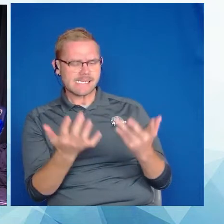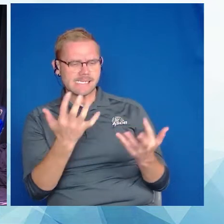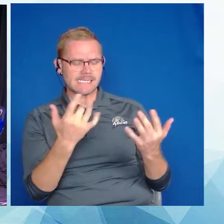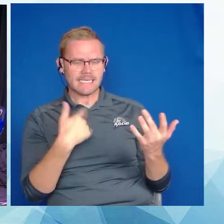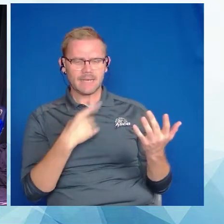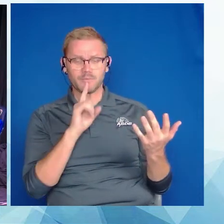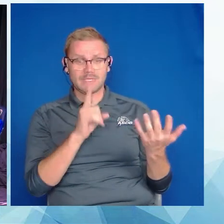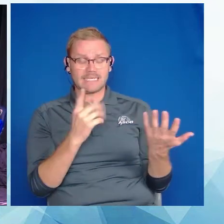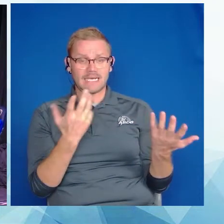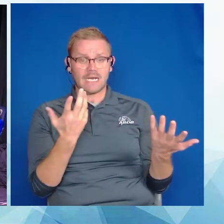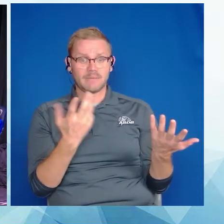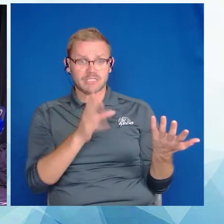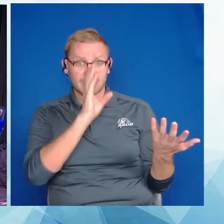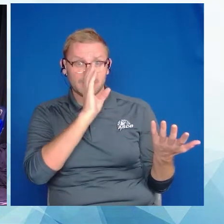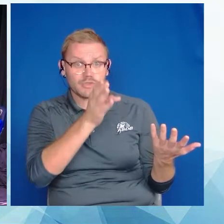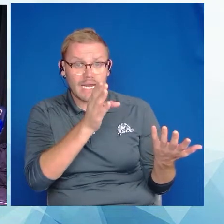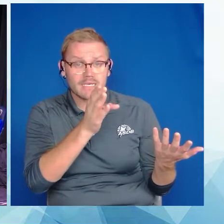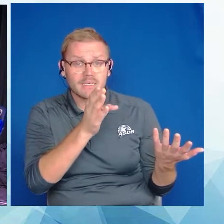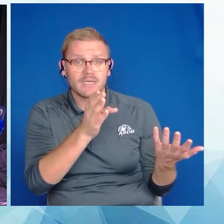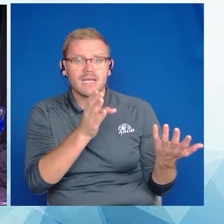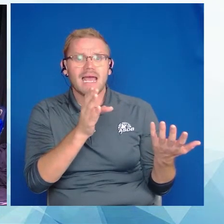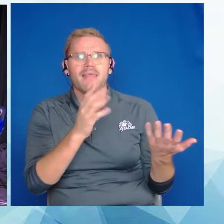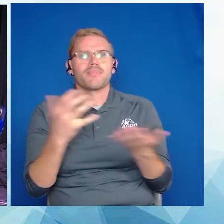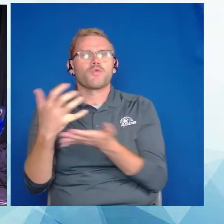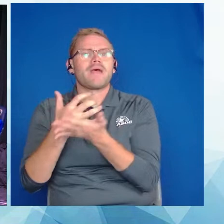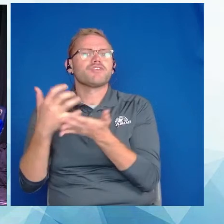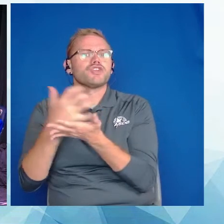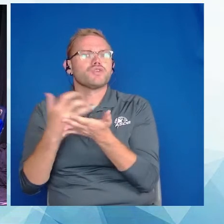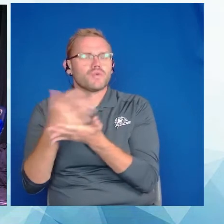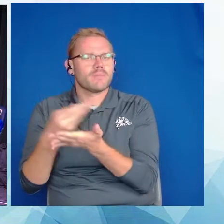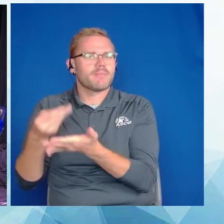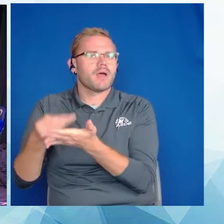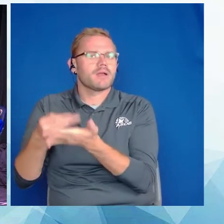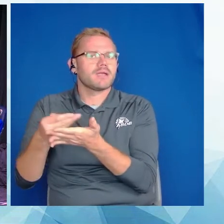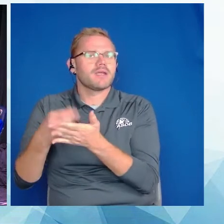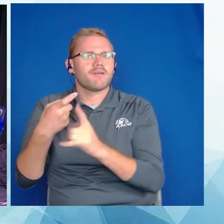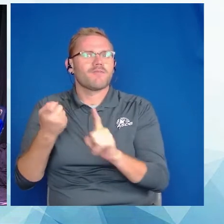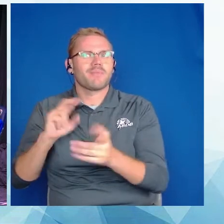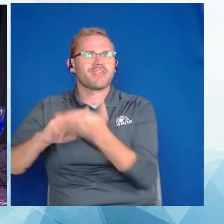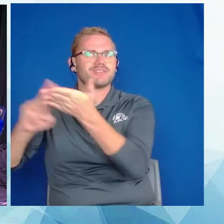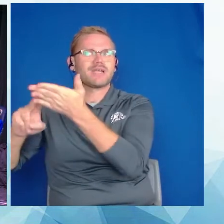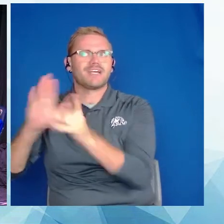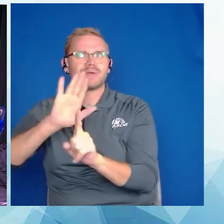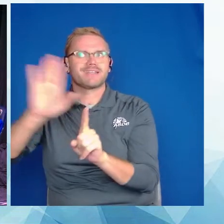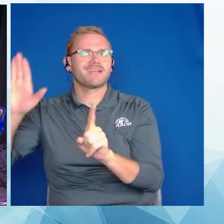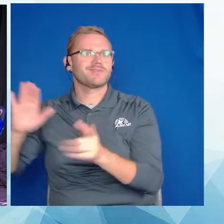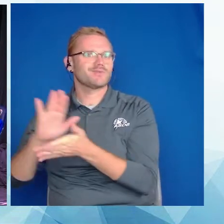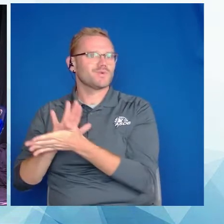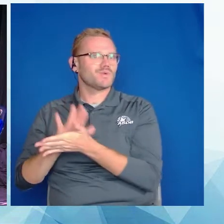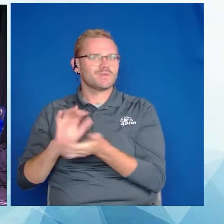I'm just going to be direct about this, revenues from those contracted schools?